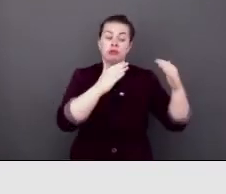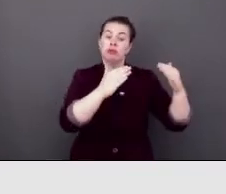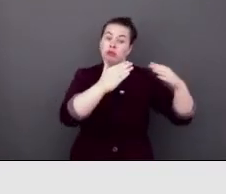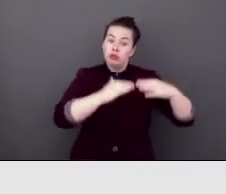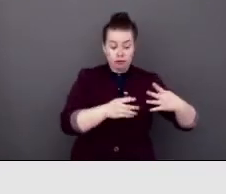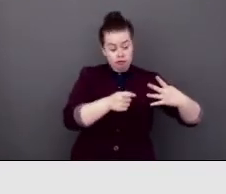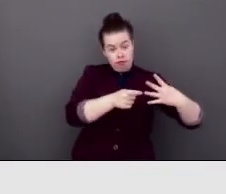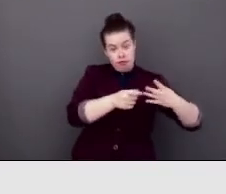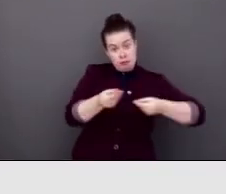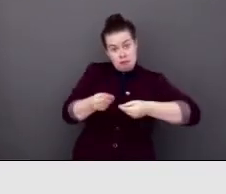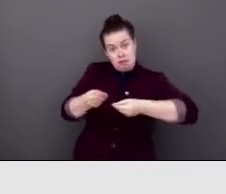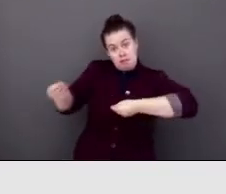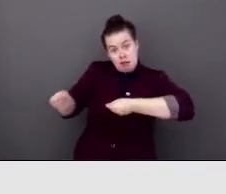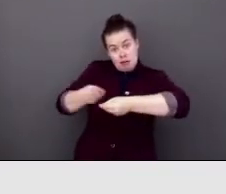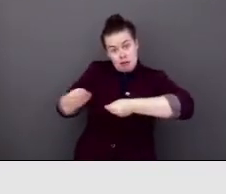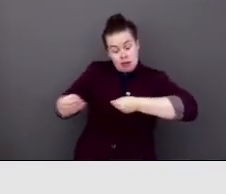governance